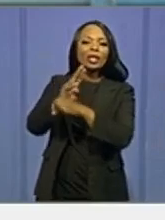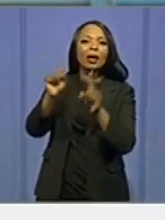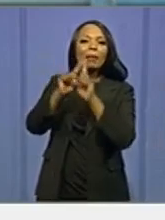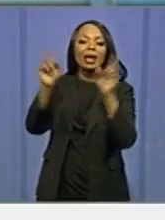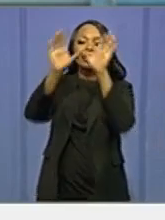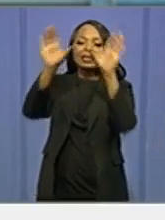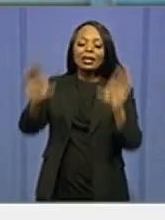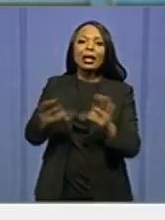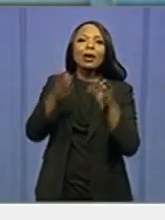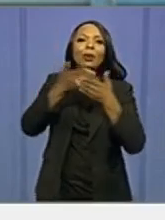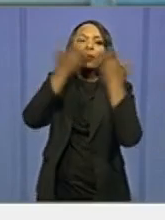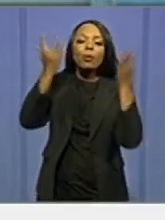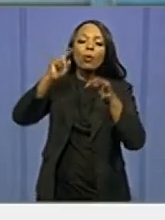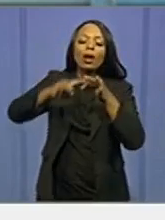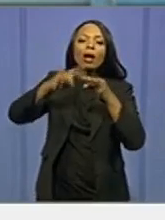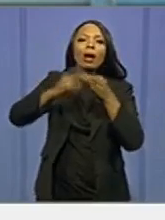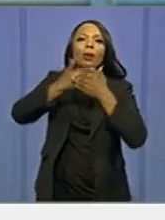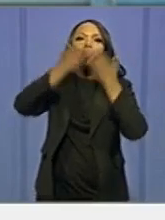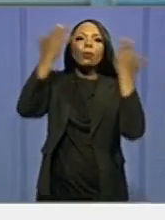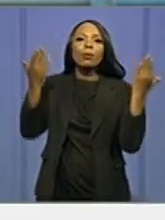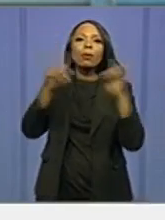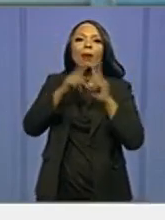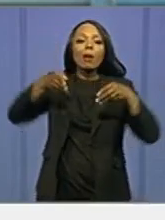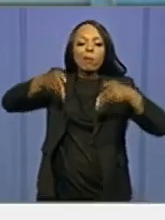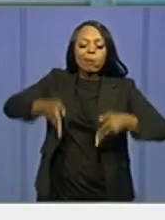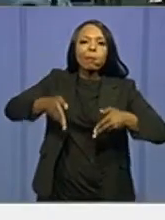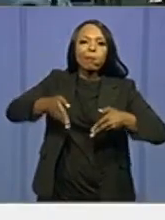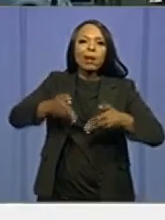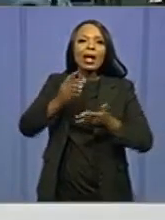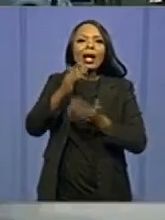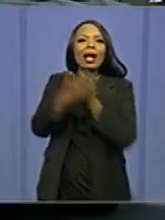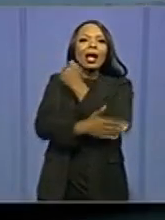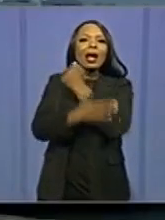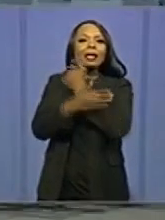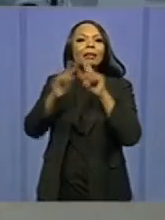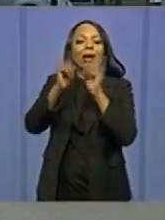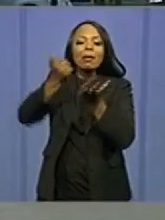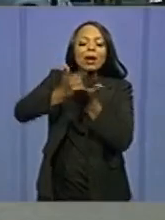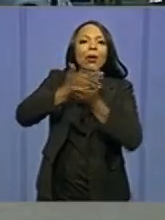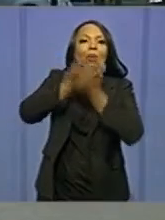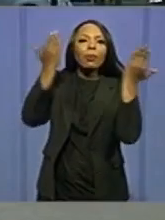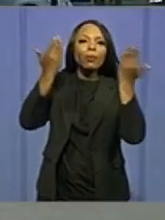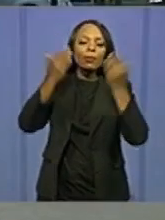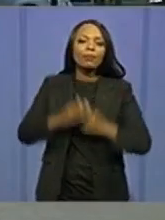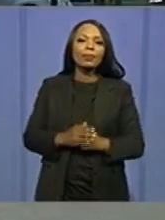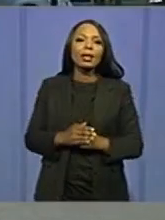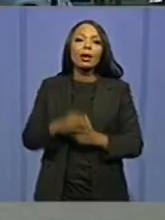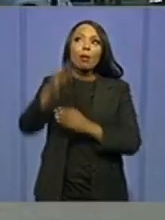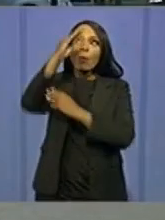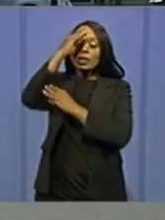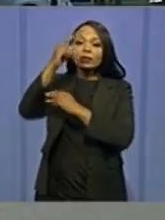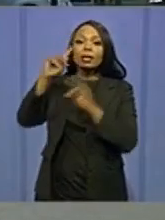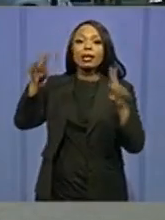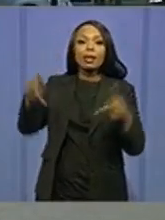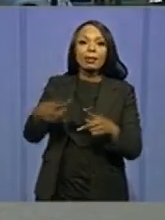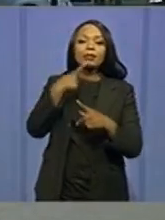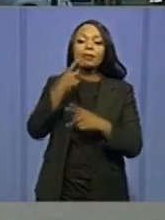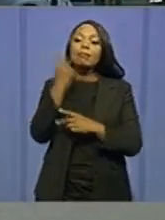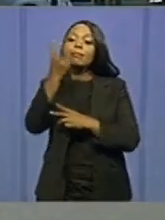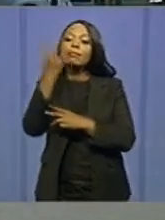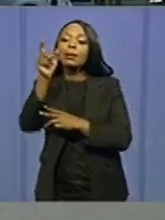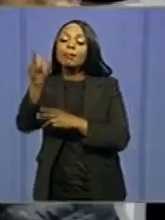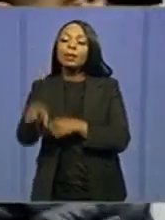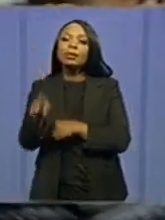proper documents and being in the country illegally. Sepodisi sa Kimberley sa re se santse se tsweletse go batlana le